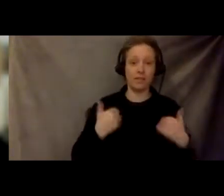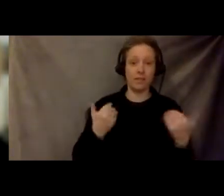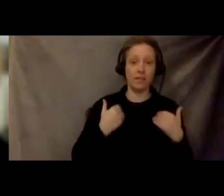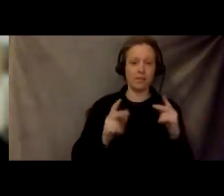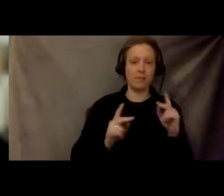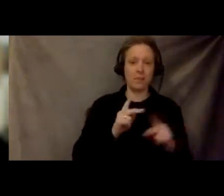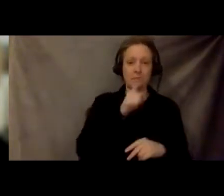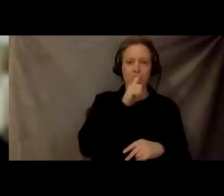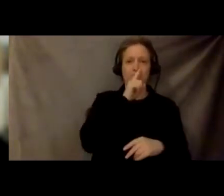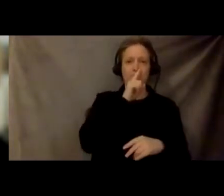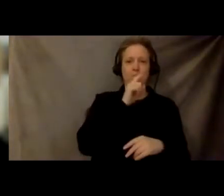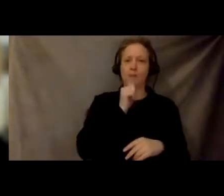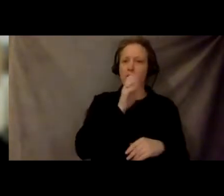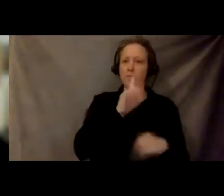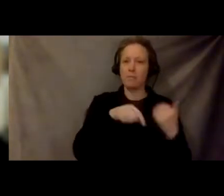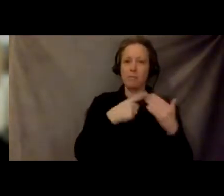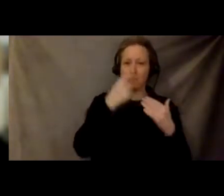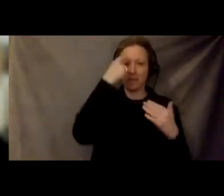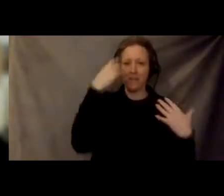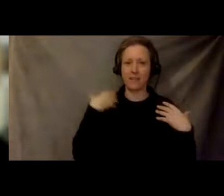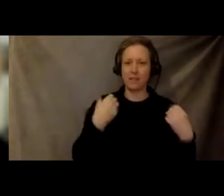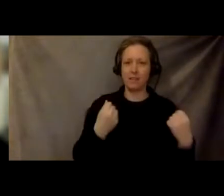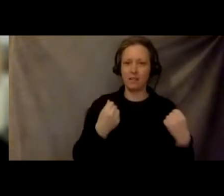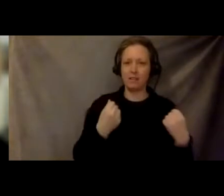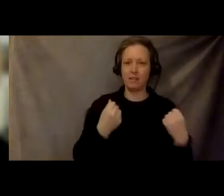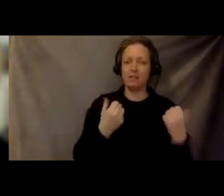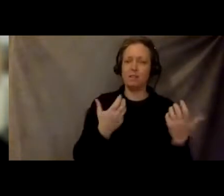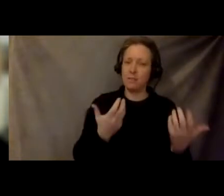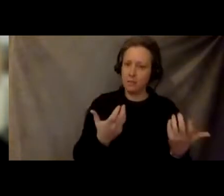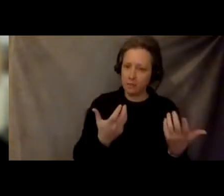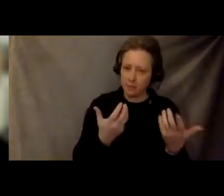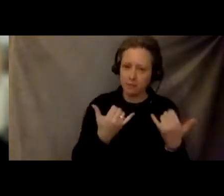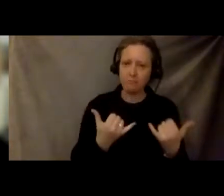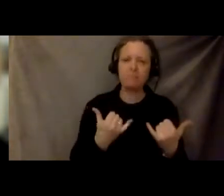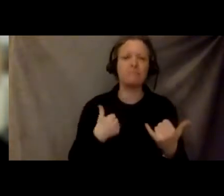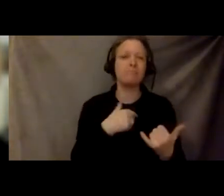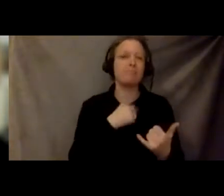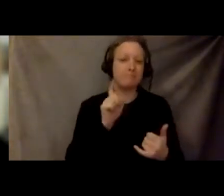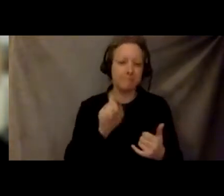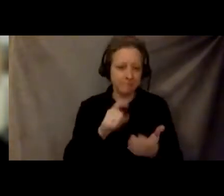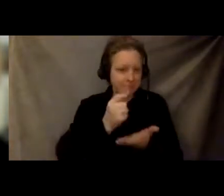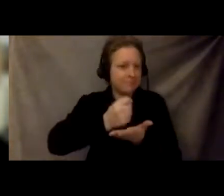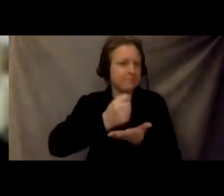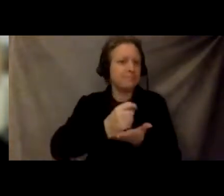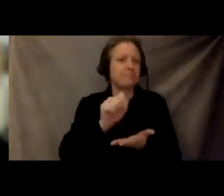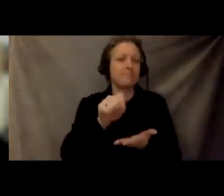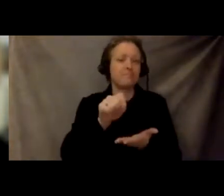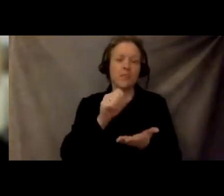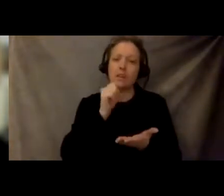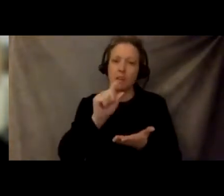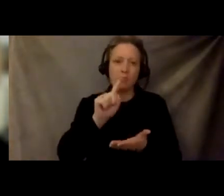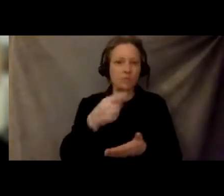normal, good health. So we need to treat that. We've got to quit filling our jails with people who are